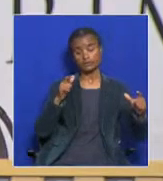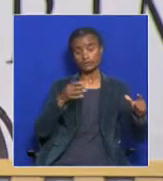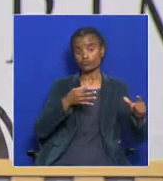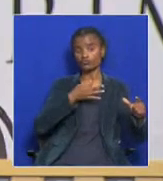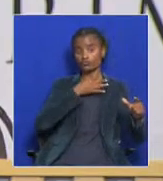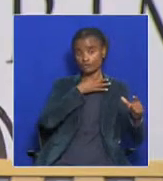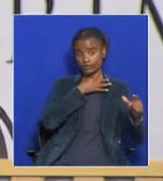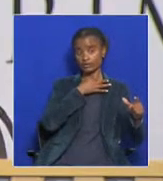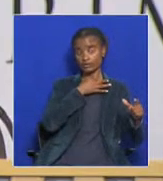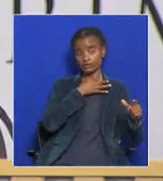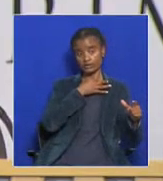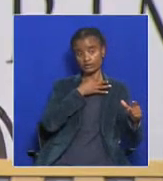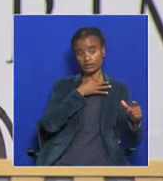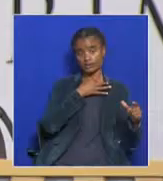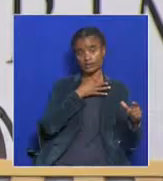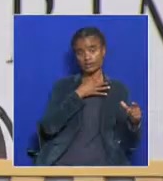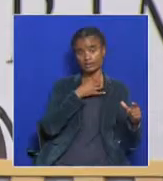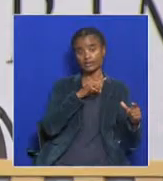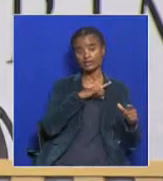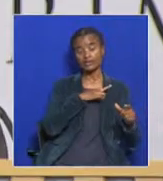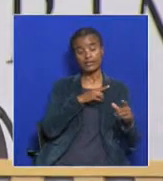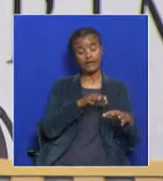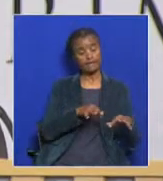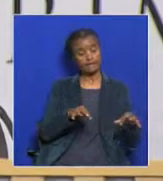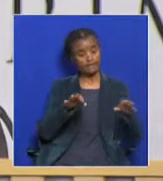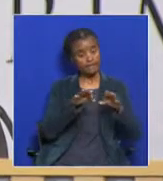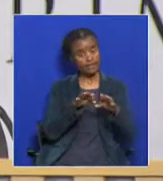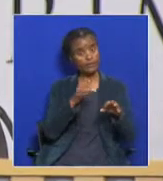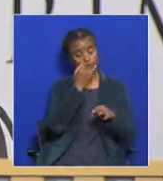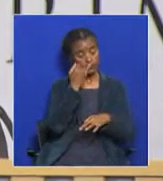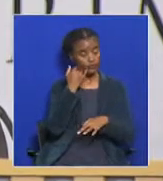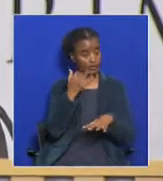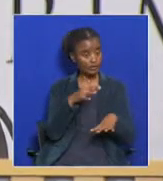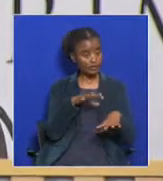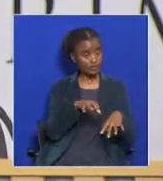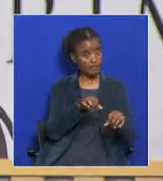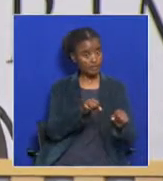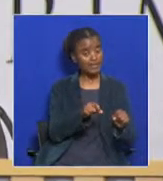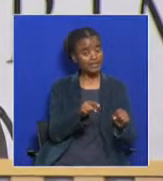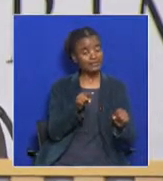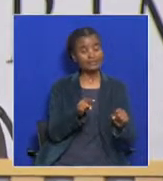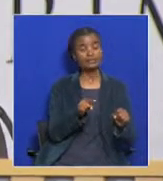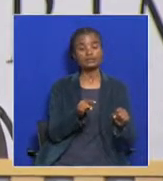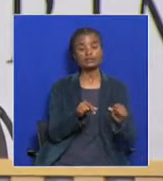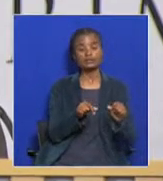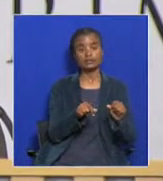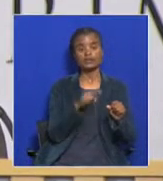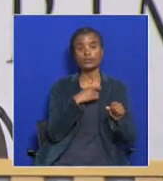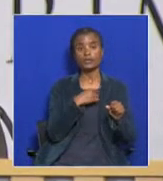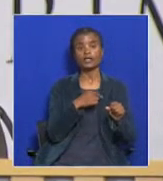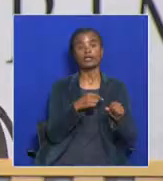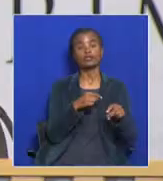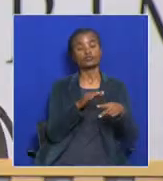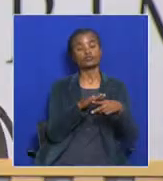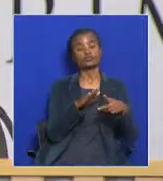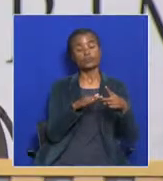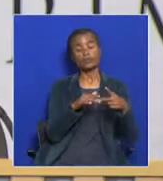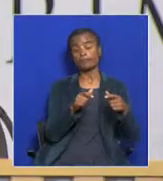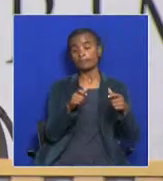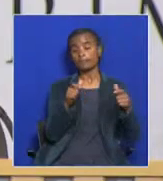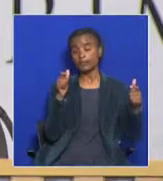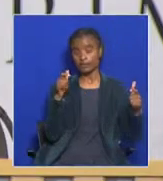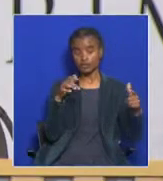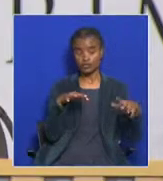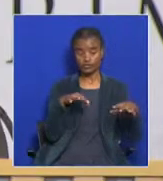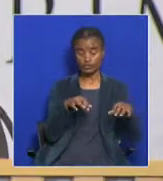this, the value of this drugs recovered. So there's only two major drug busts that I'm aware of at CHC. That was the first one